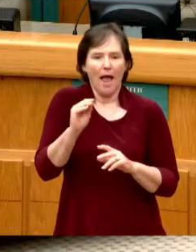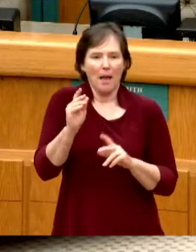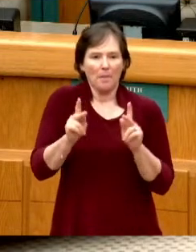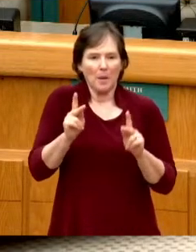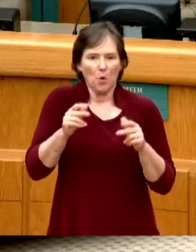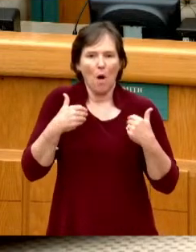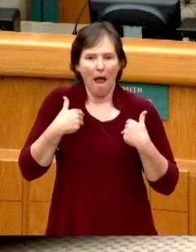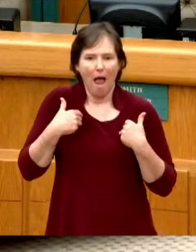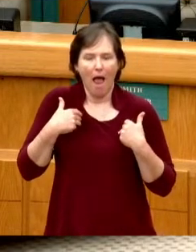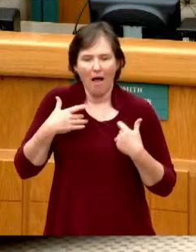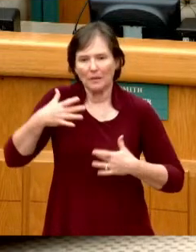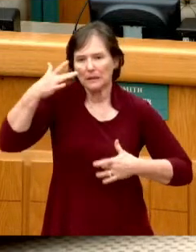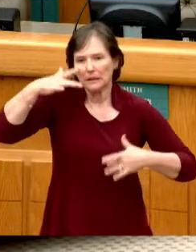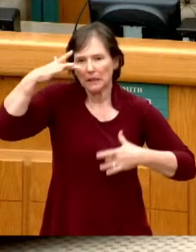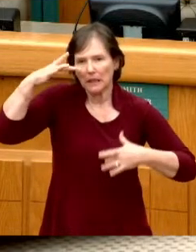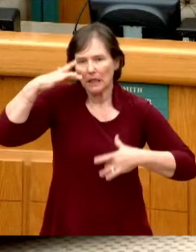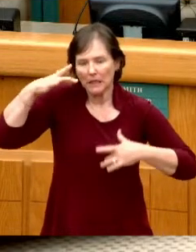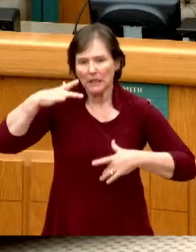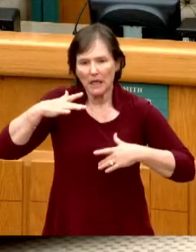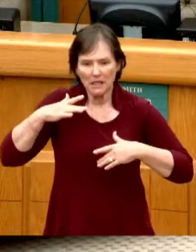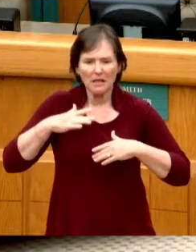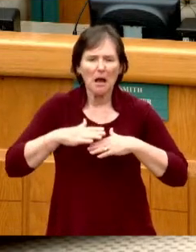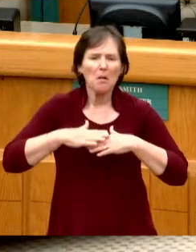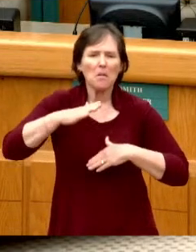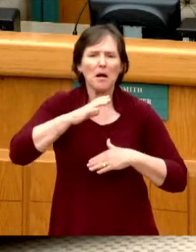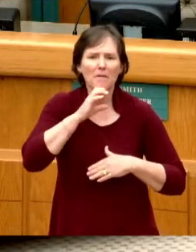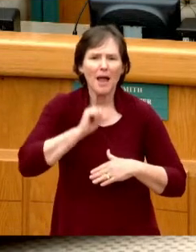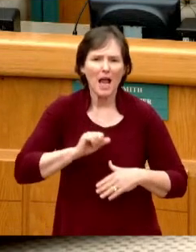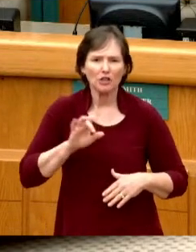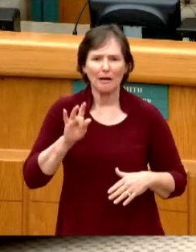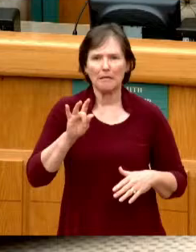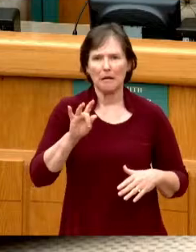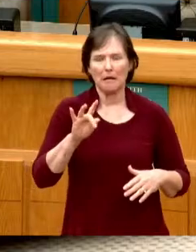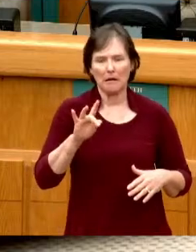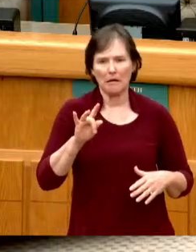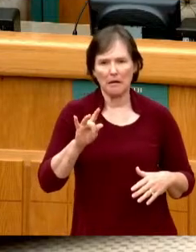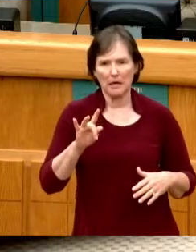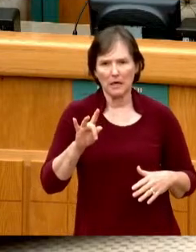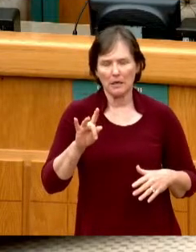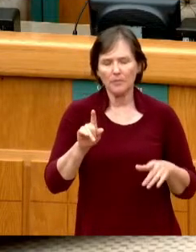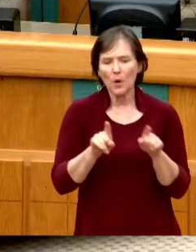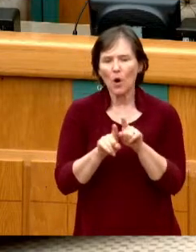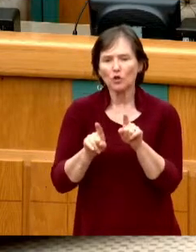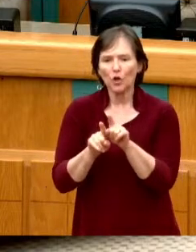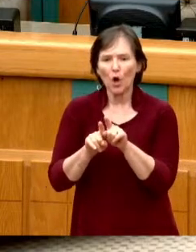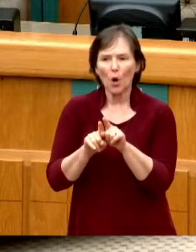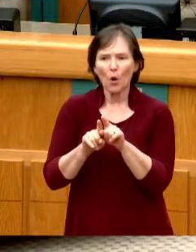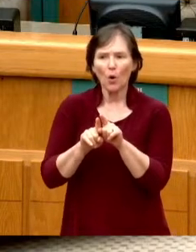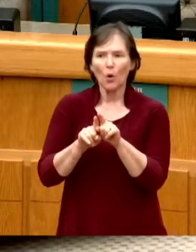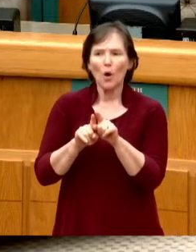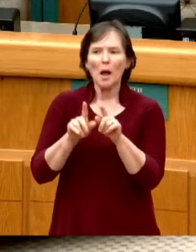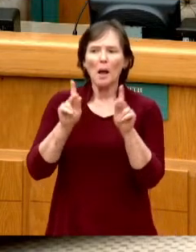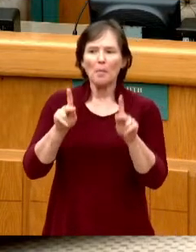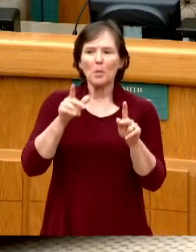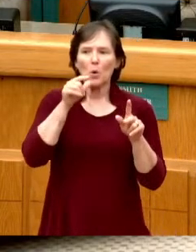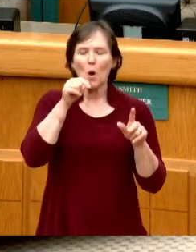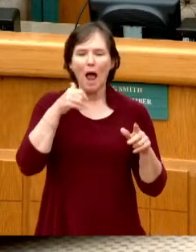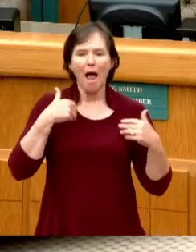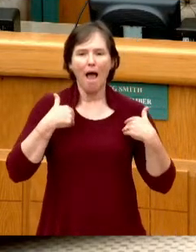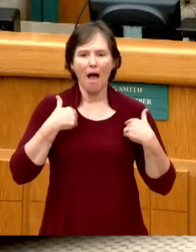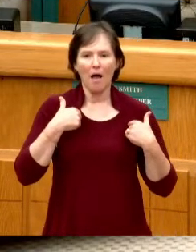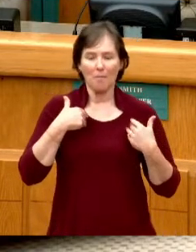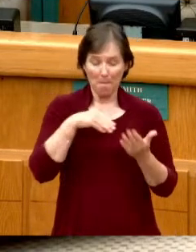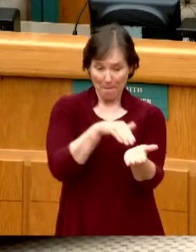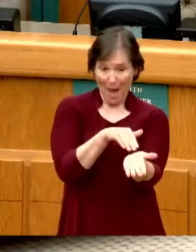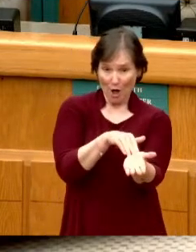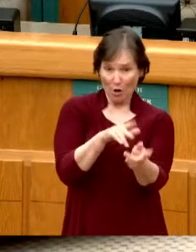conditions over the age of 18. Of course, in addition to those 1A medical personnel,